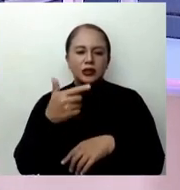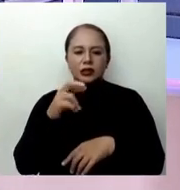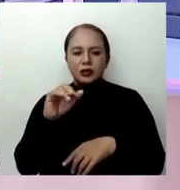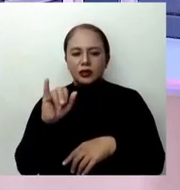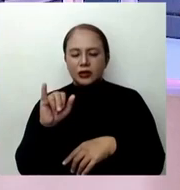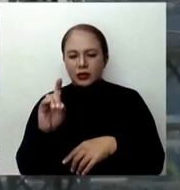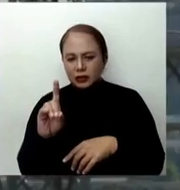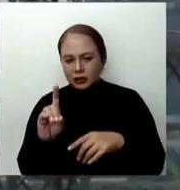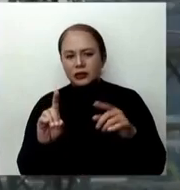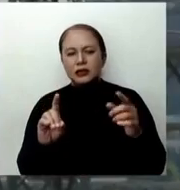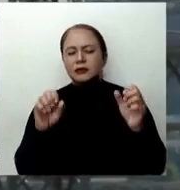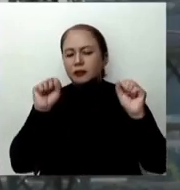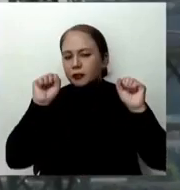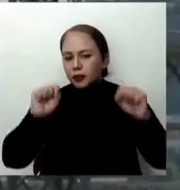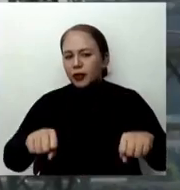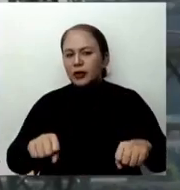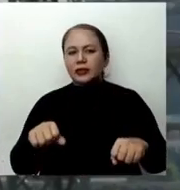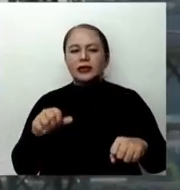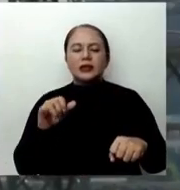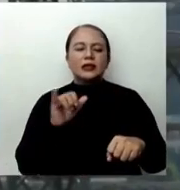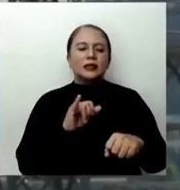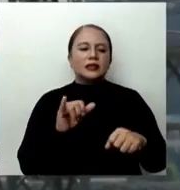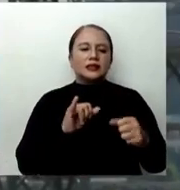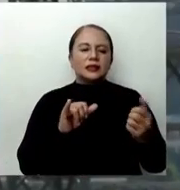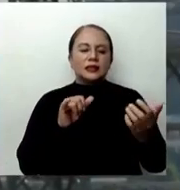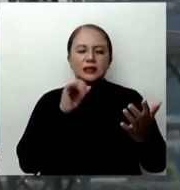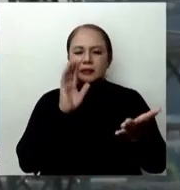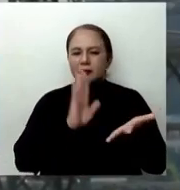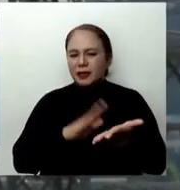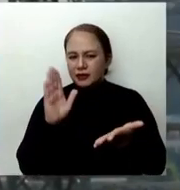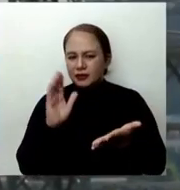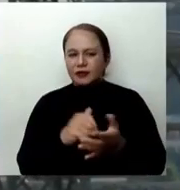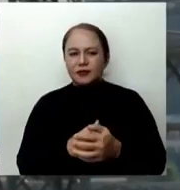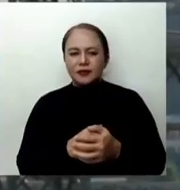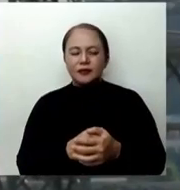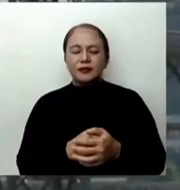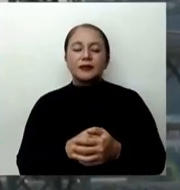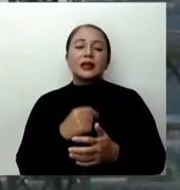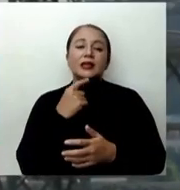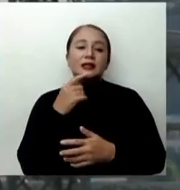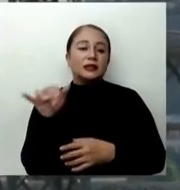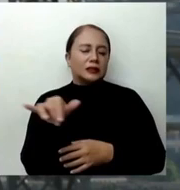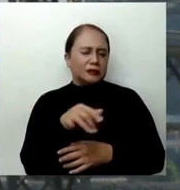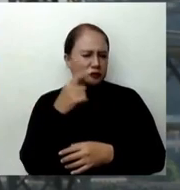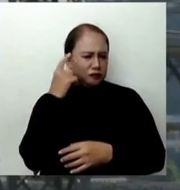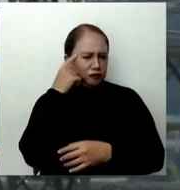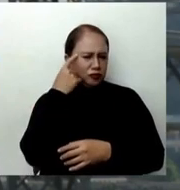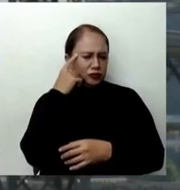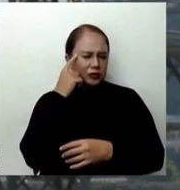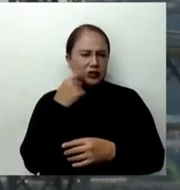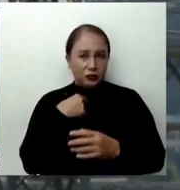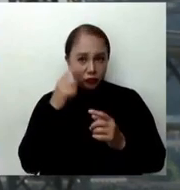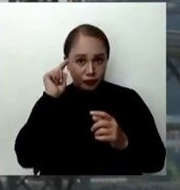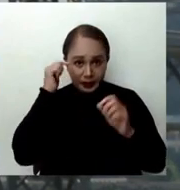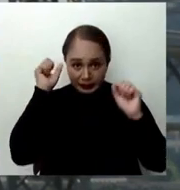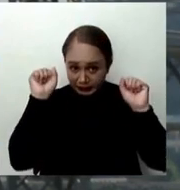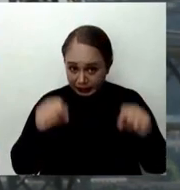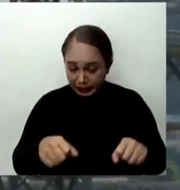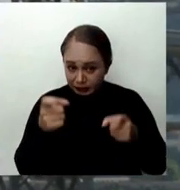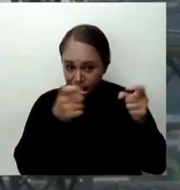it can be destabilizing and expensive. Escudero also doubts government's capability to run the